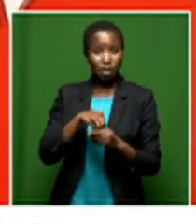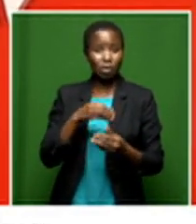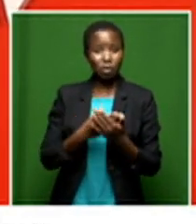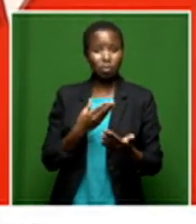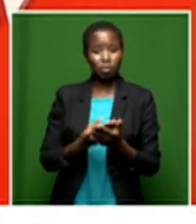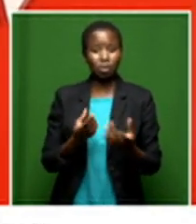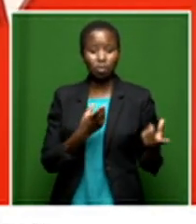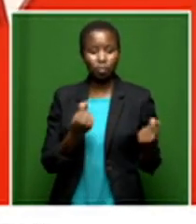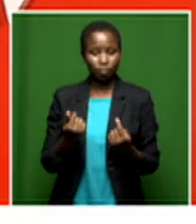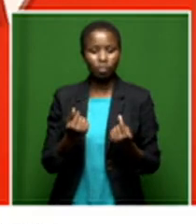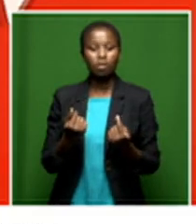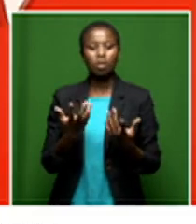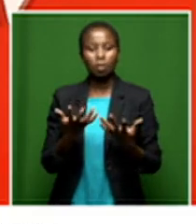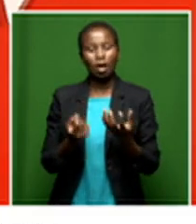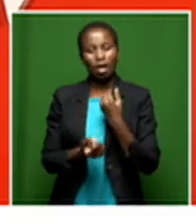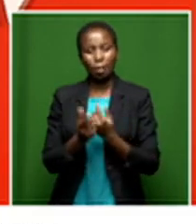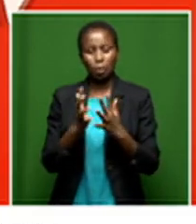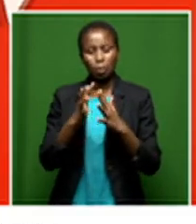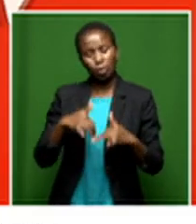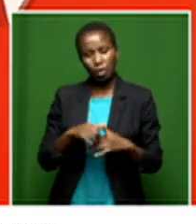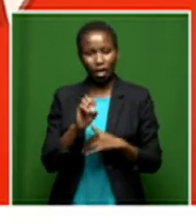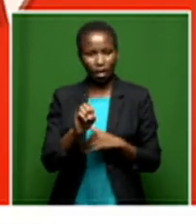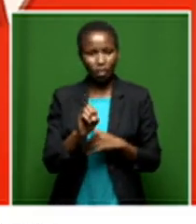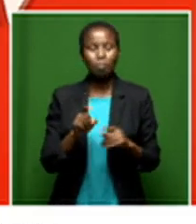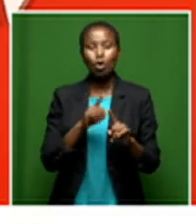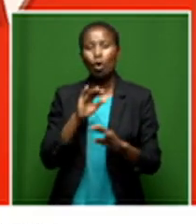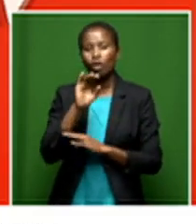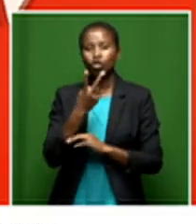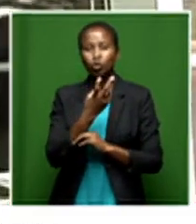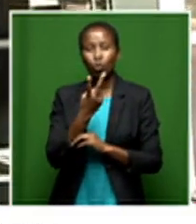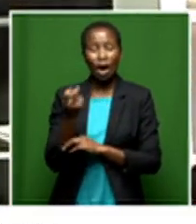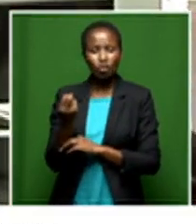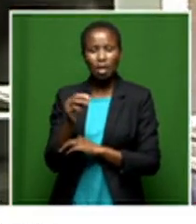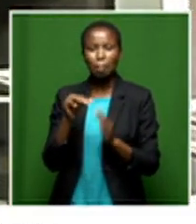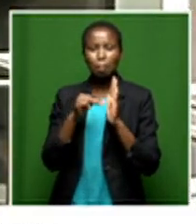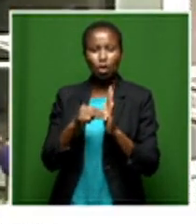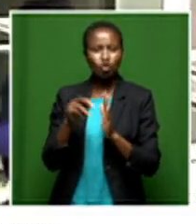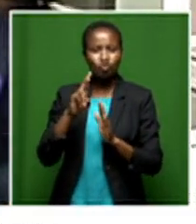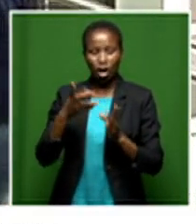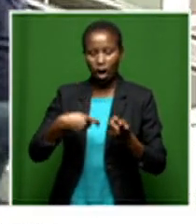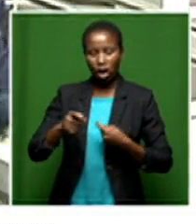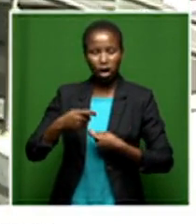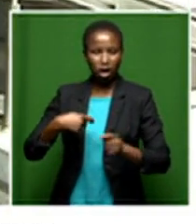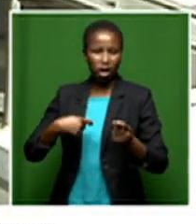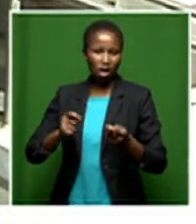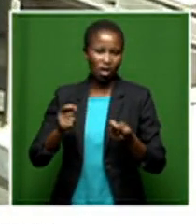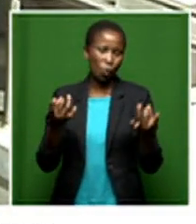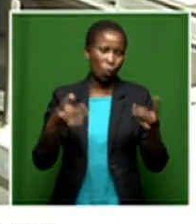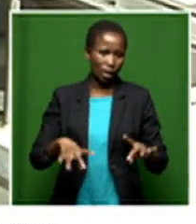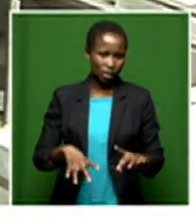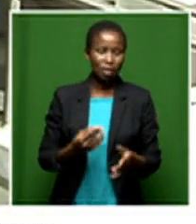the group incurred irregular expenditure of over 200 million rand, as well as fruitless and wasteful expenditure